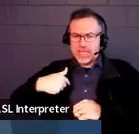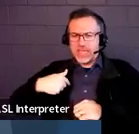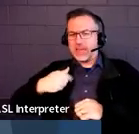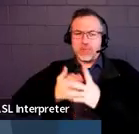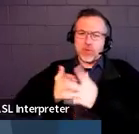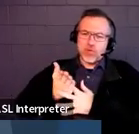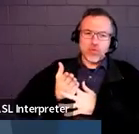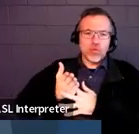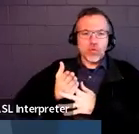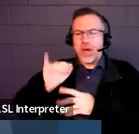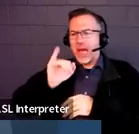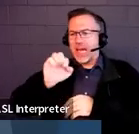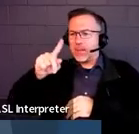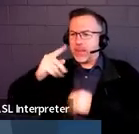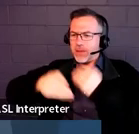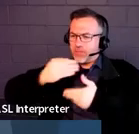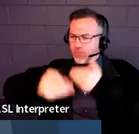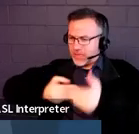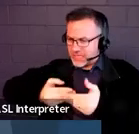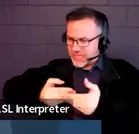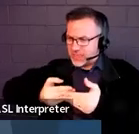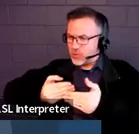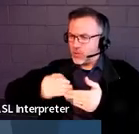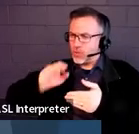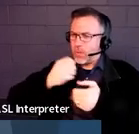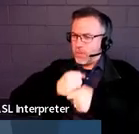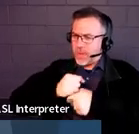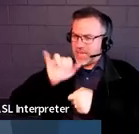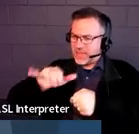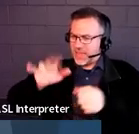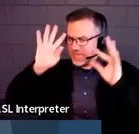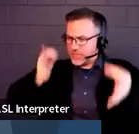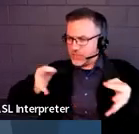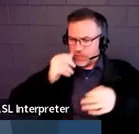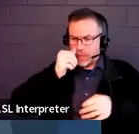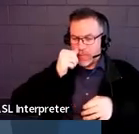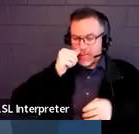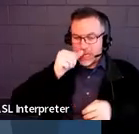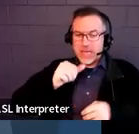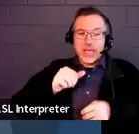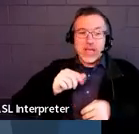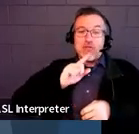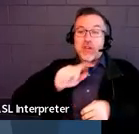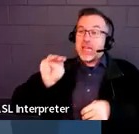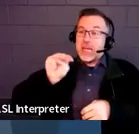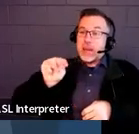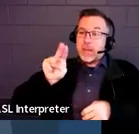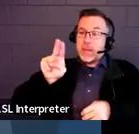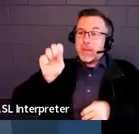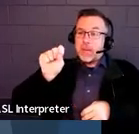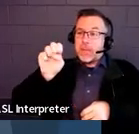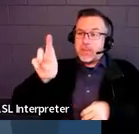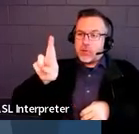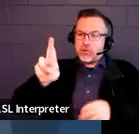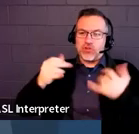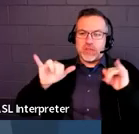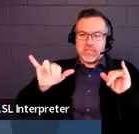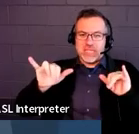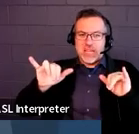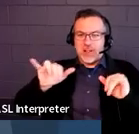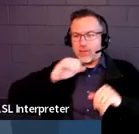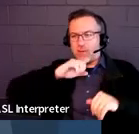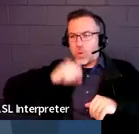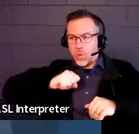huge task, especially since we have not had MUSA updated as yet, and we're waiting for